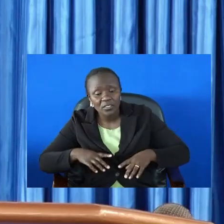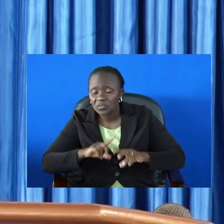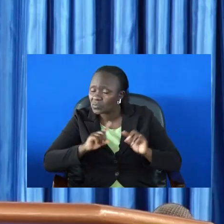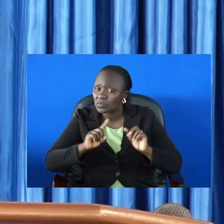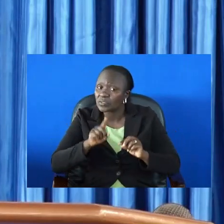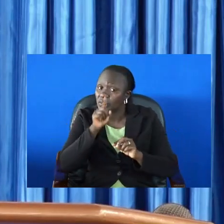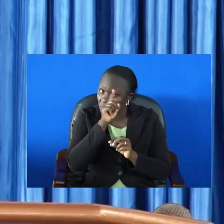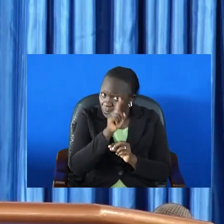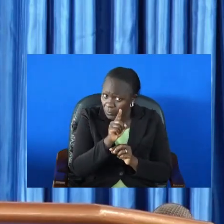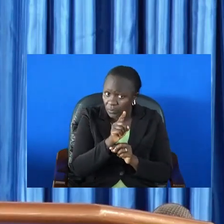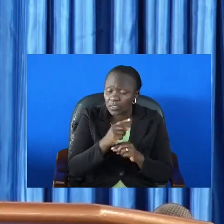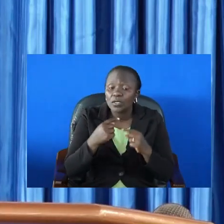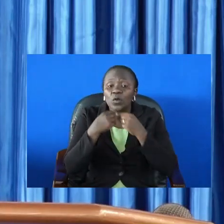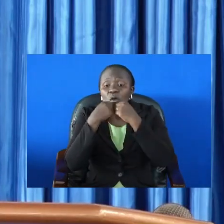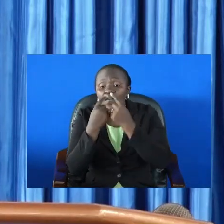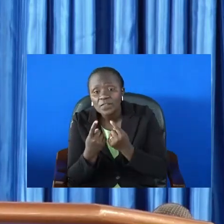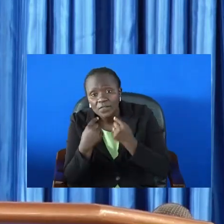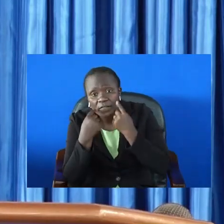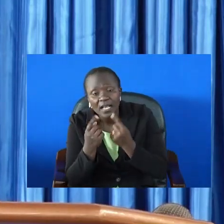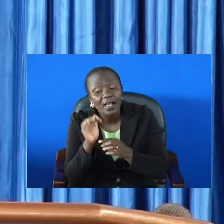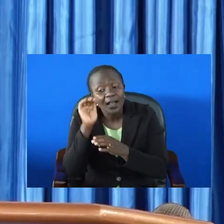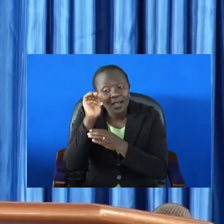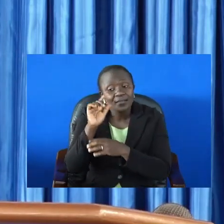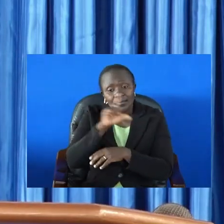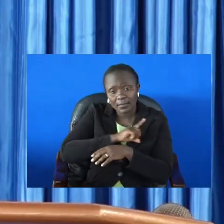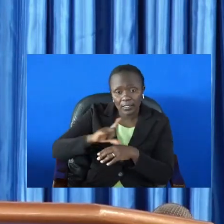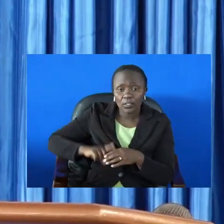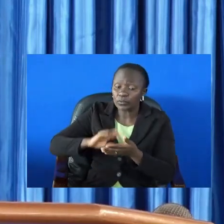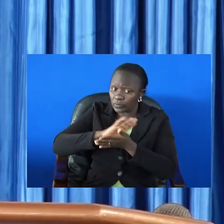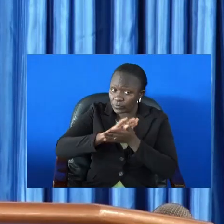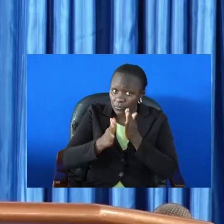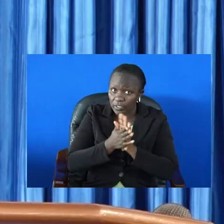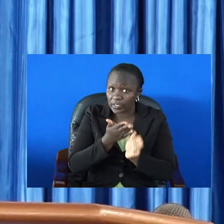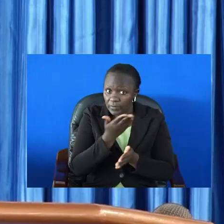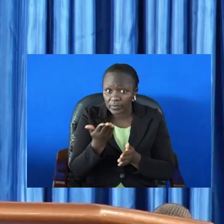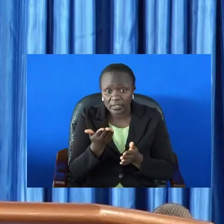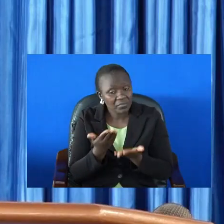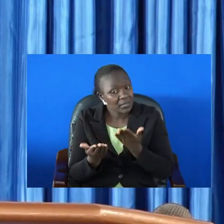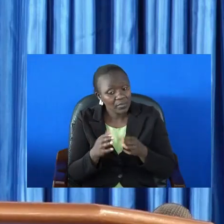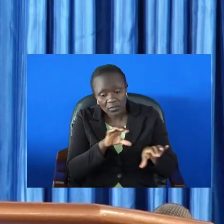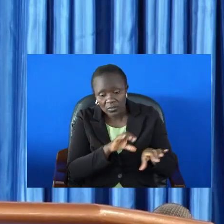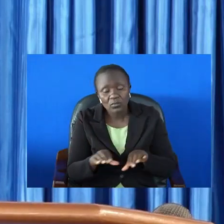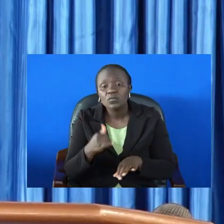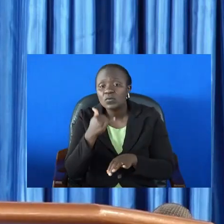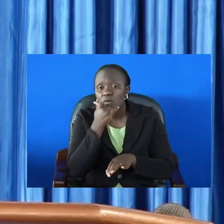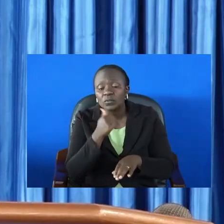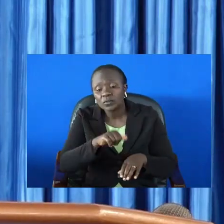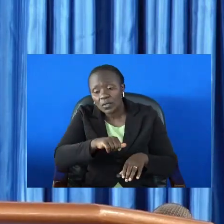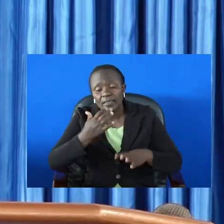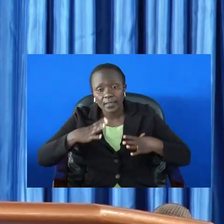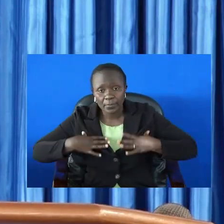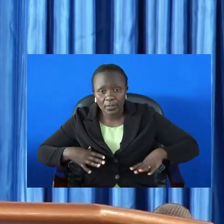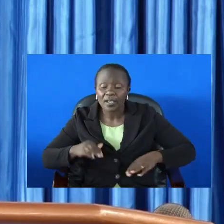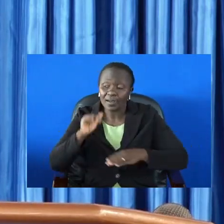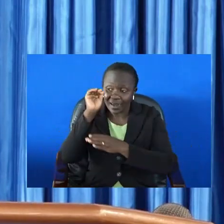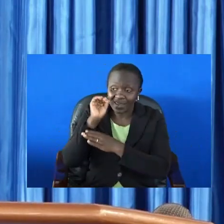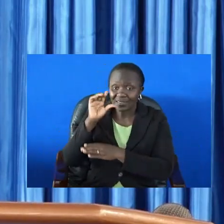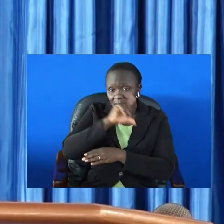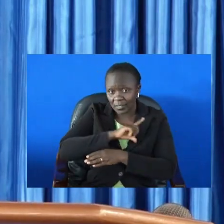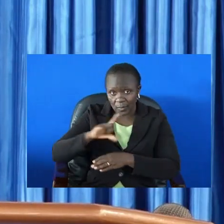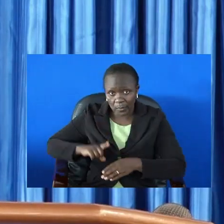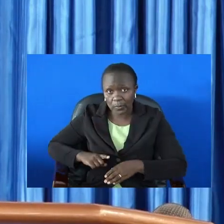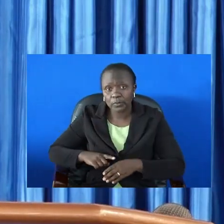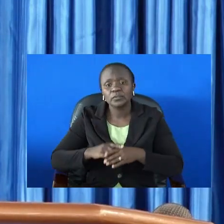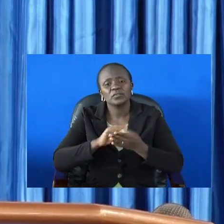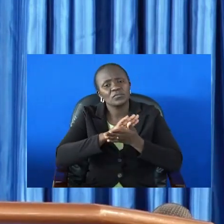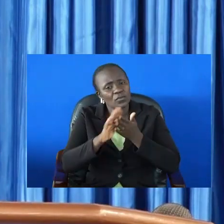you. Repent. Ask the Lord to forgive you. Even if you did mistake to other people, ask the Lord to intervene for